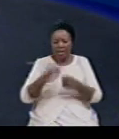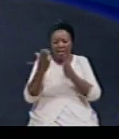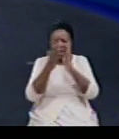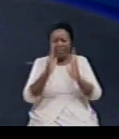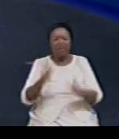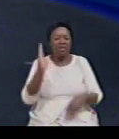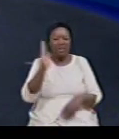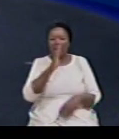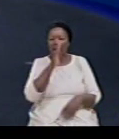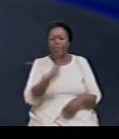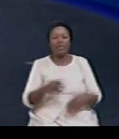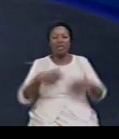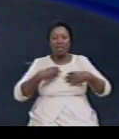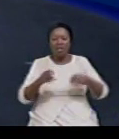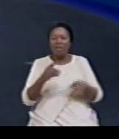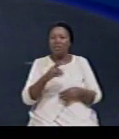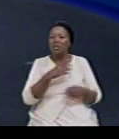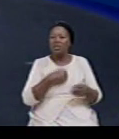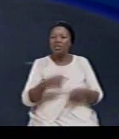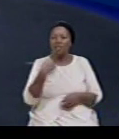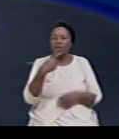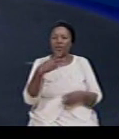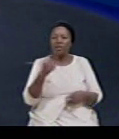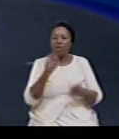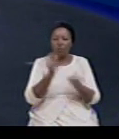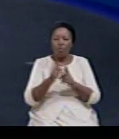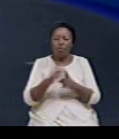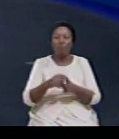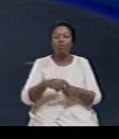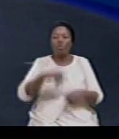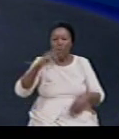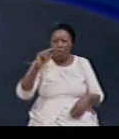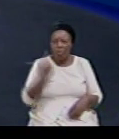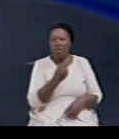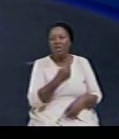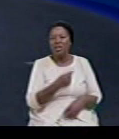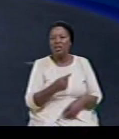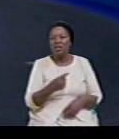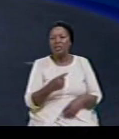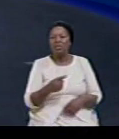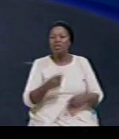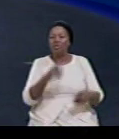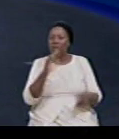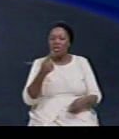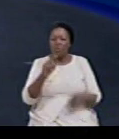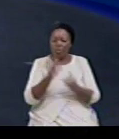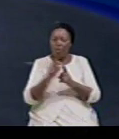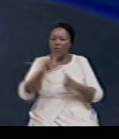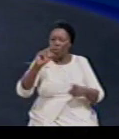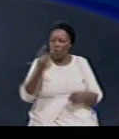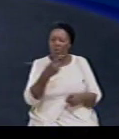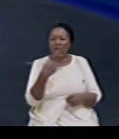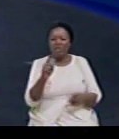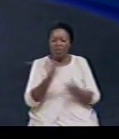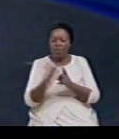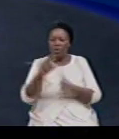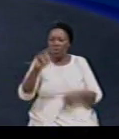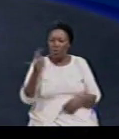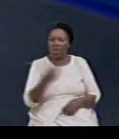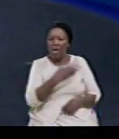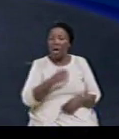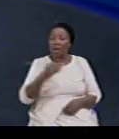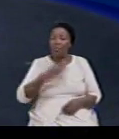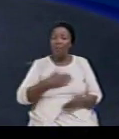be healed. Speak the word only. The word only, the word only, and